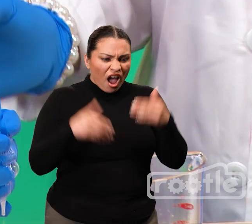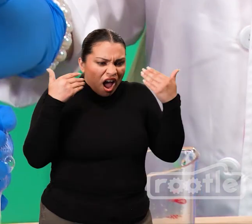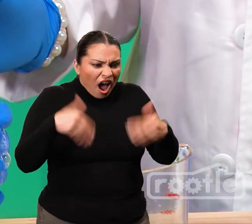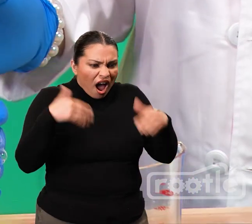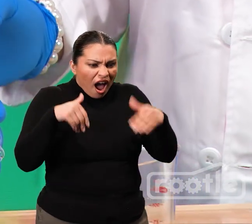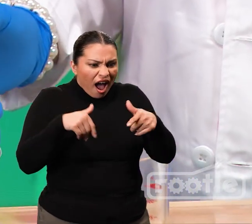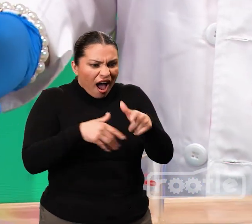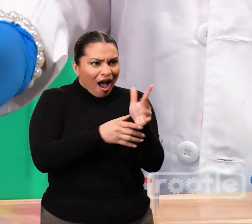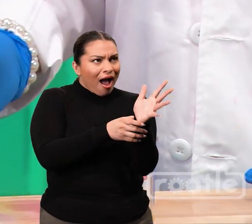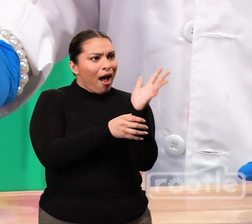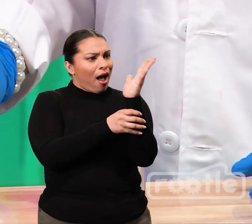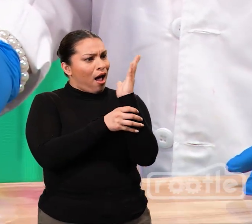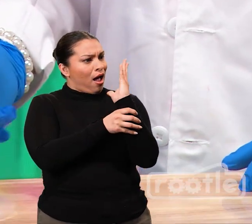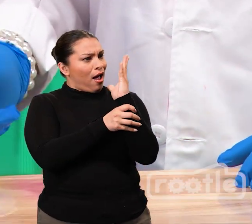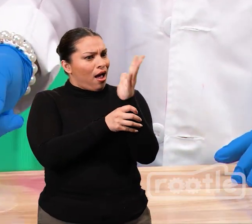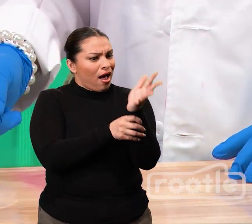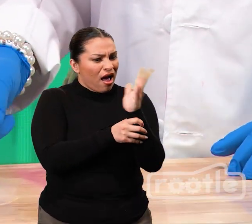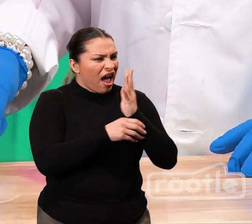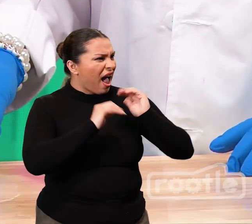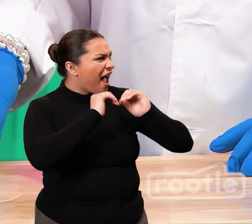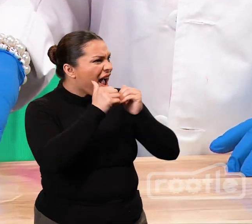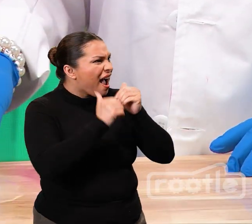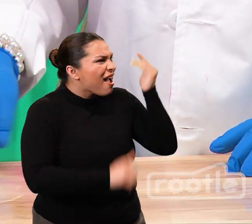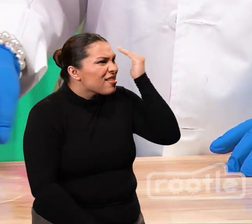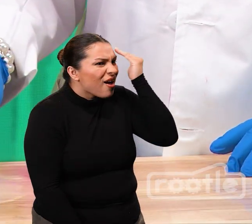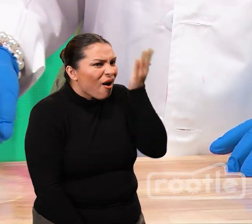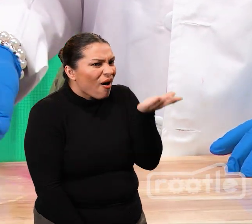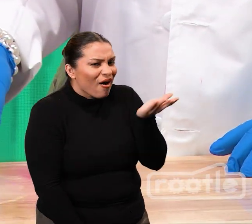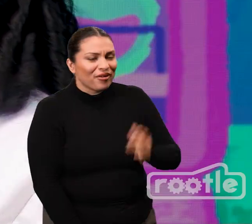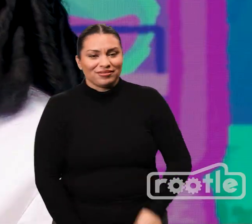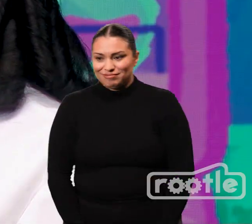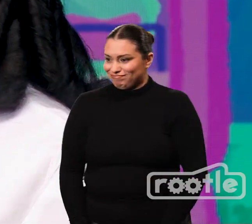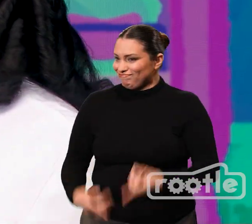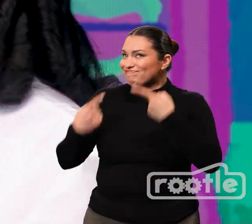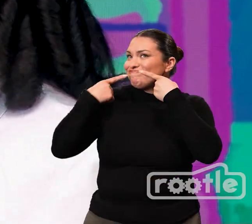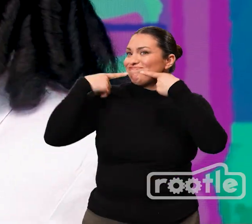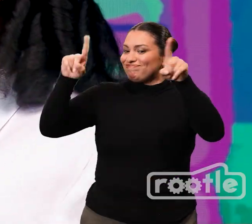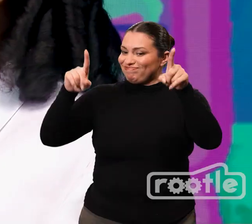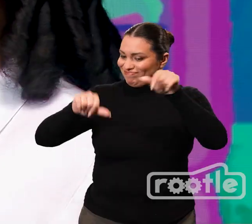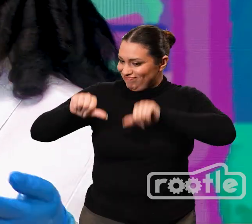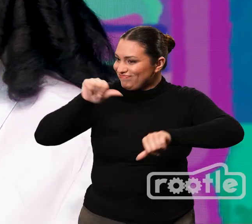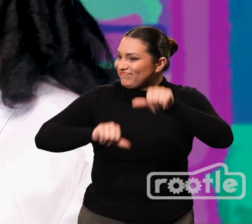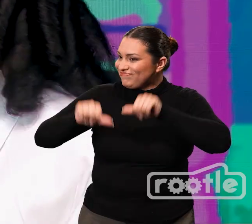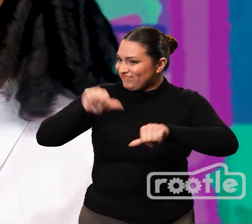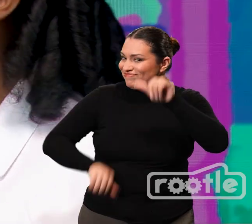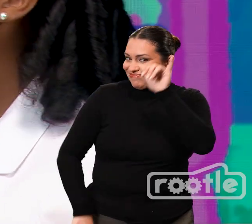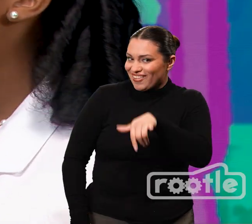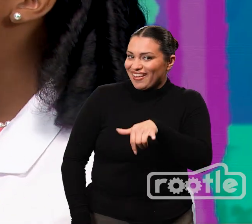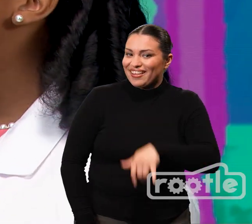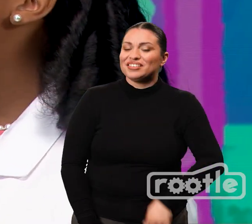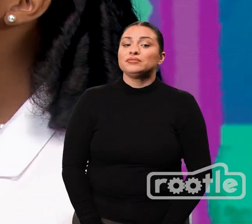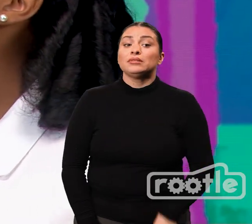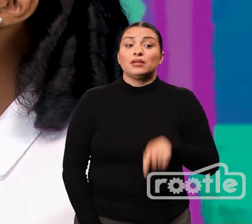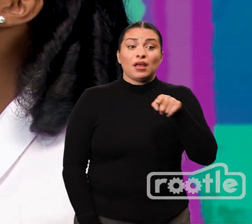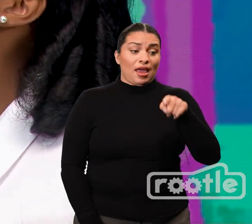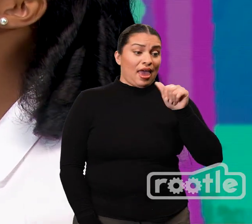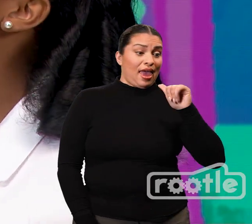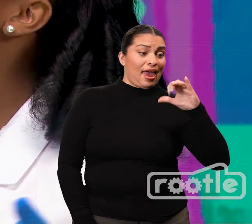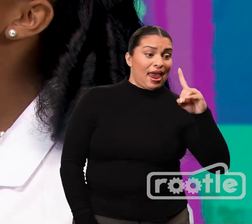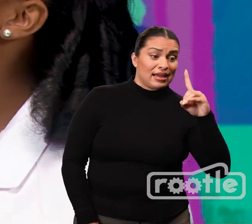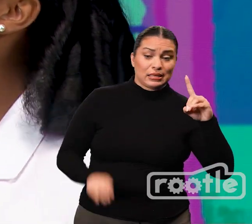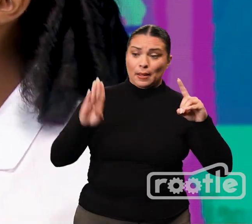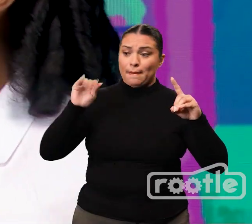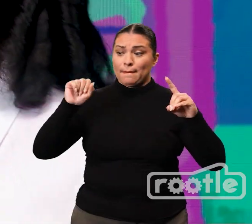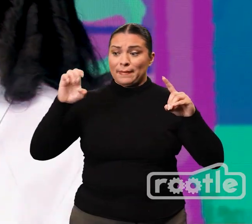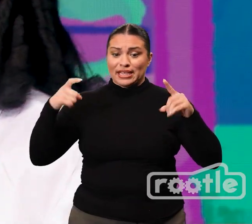Whoa, it's like it's waving at us. How did you do that, Ava? We did it together with science. What we just saw was